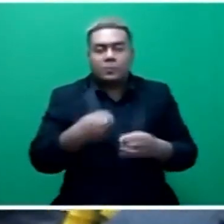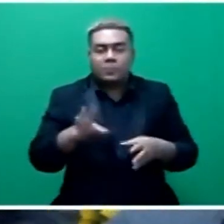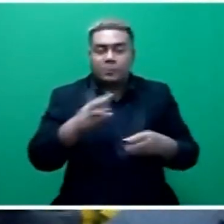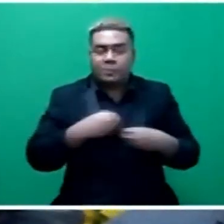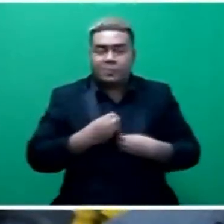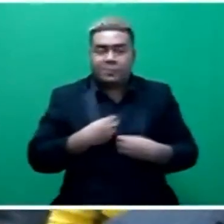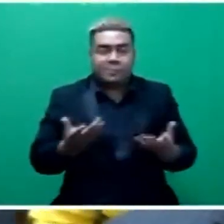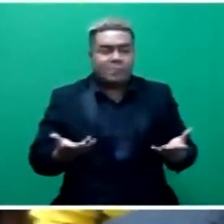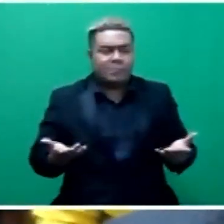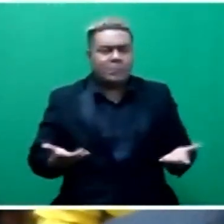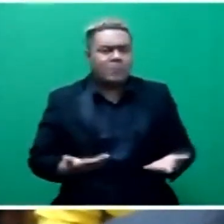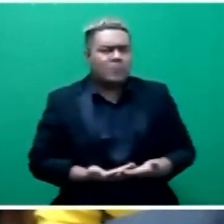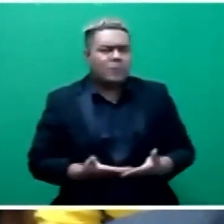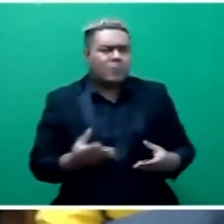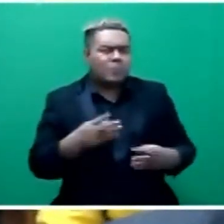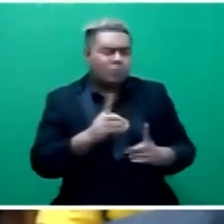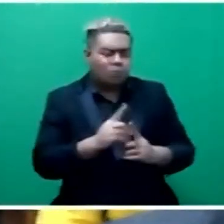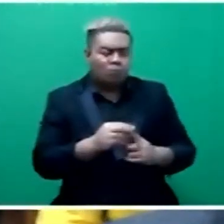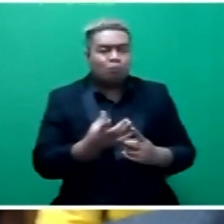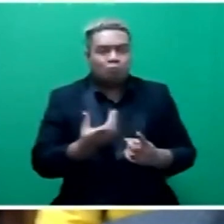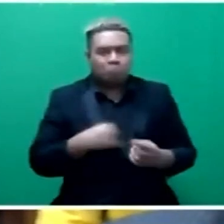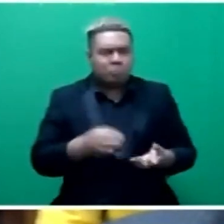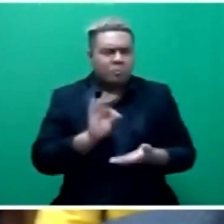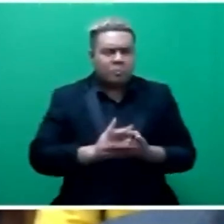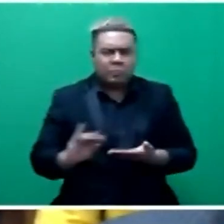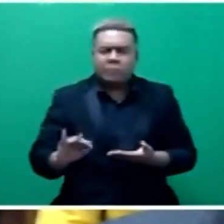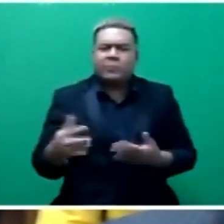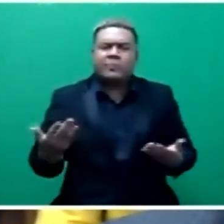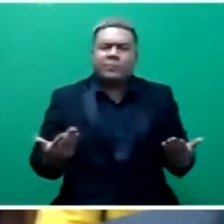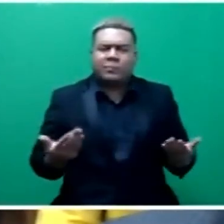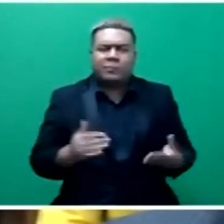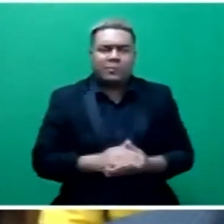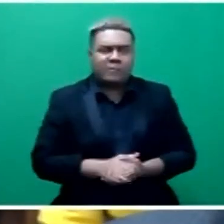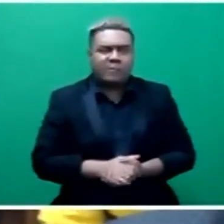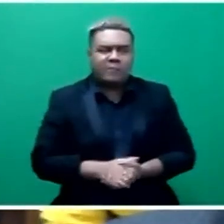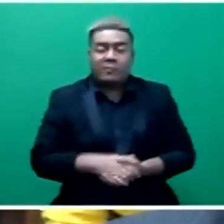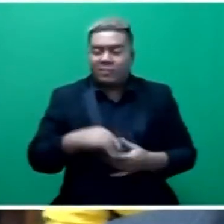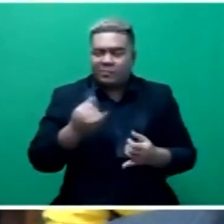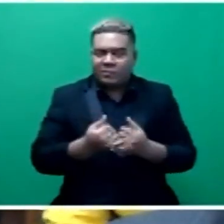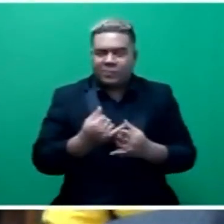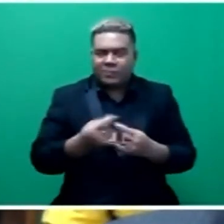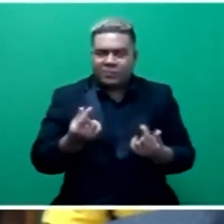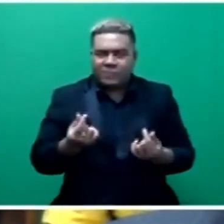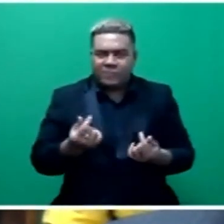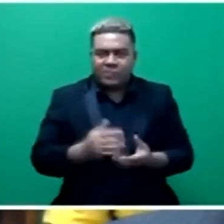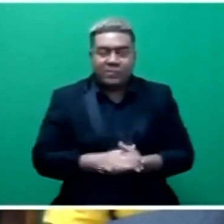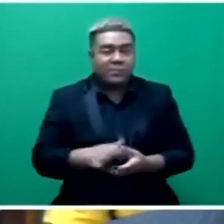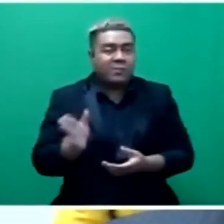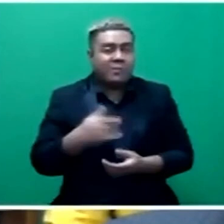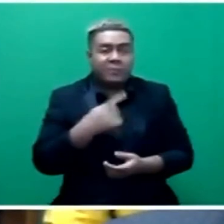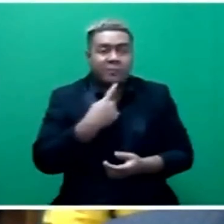exceeds revenue, how the deficit is going to be financed. Mr. Speaker, sir, it's very simple. All we're